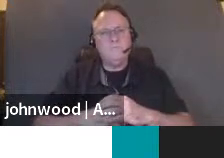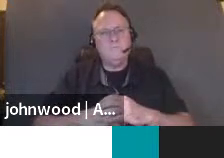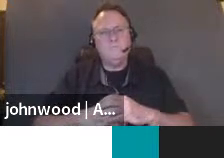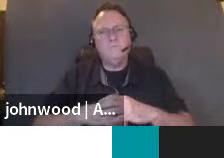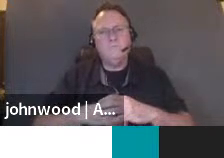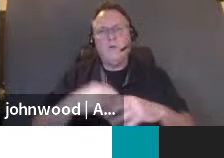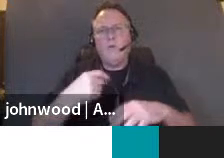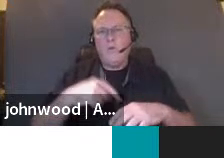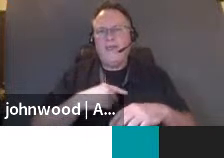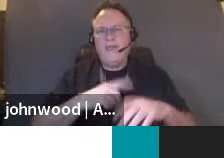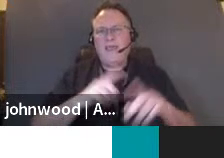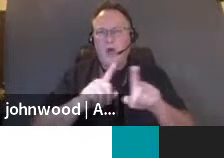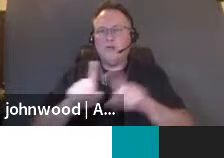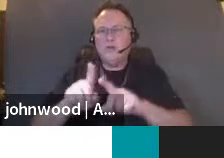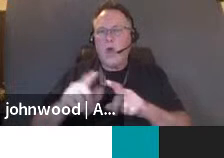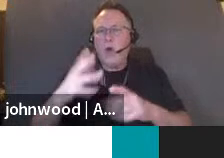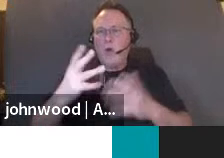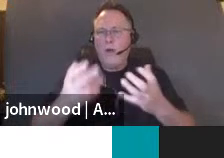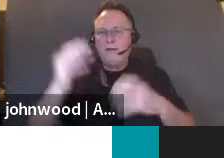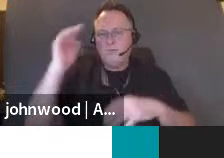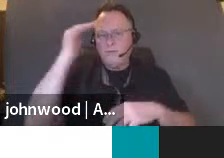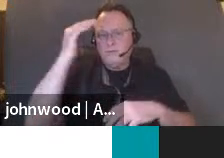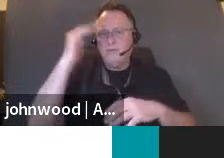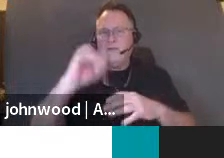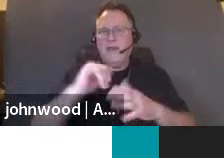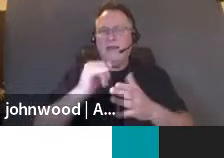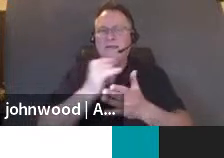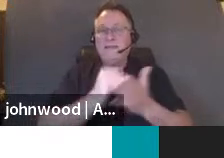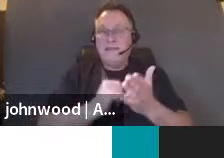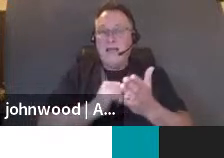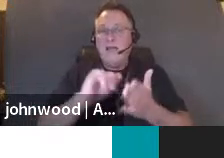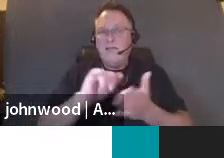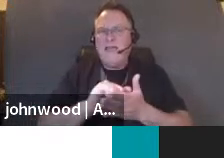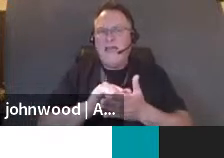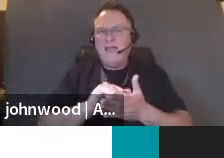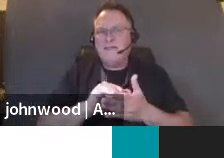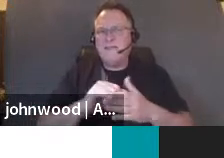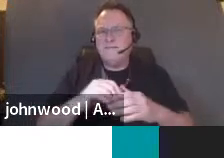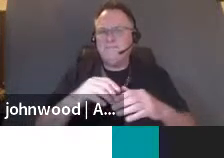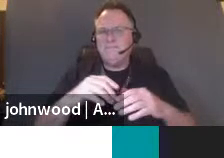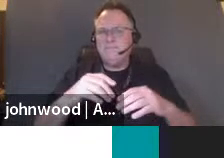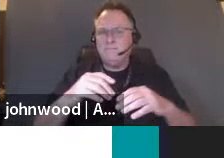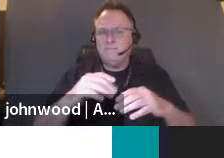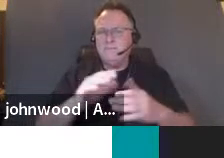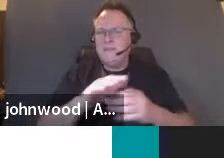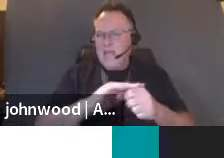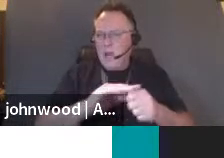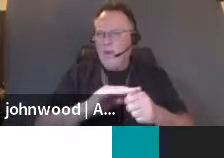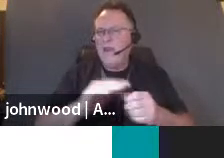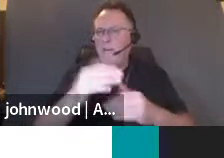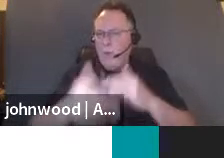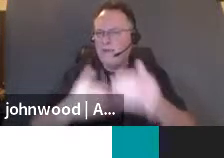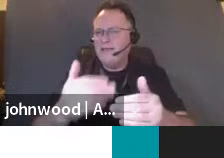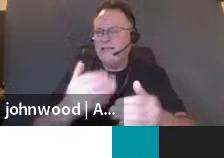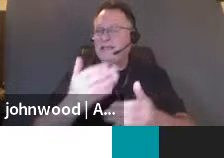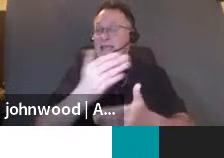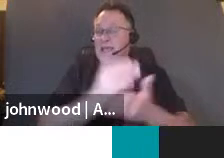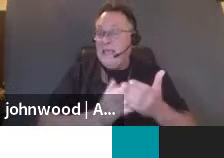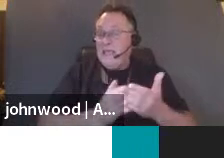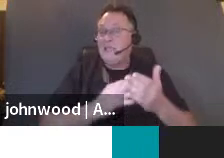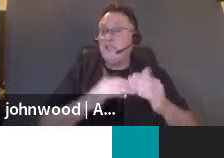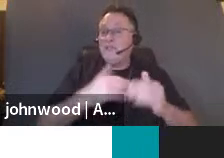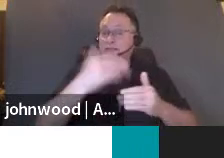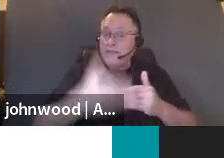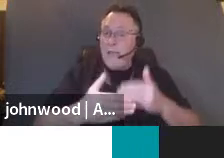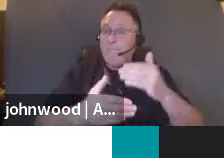also want to acknowledge that designing is an iterative process. Each step we learn and we recalibrate and